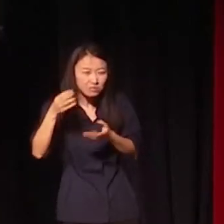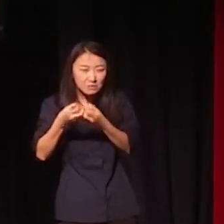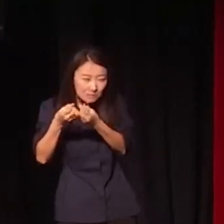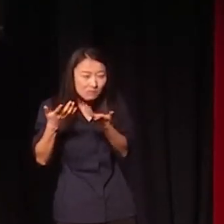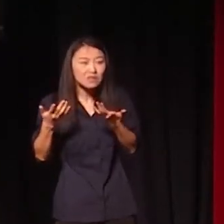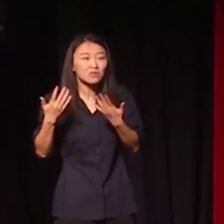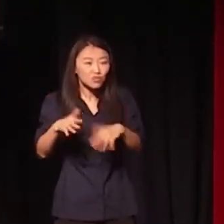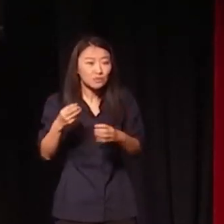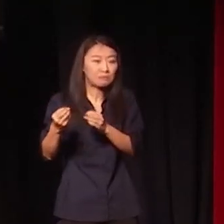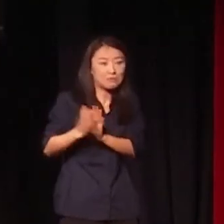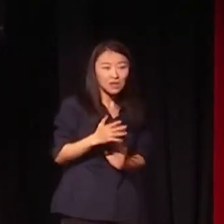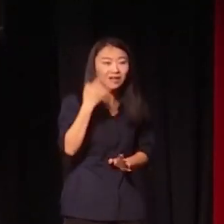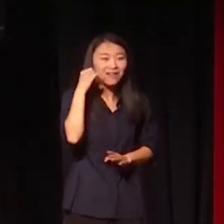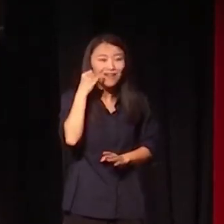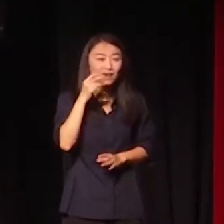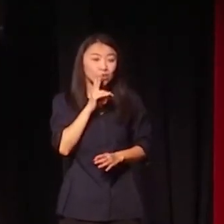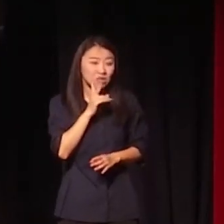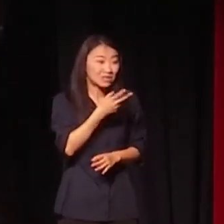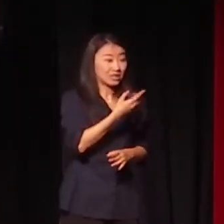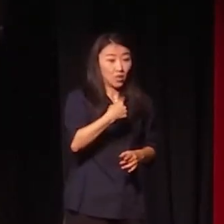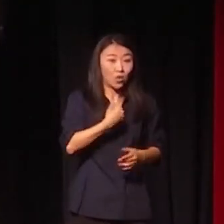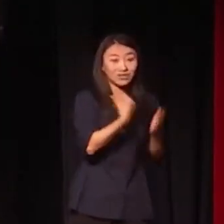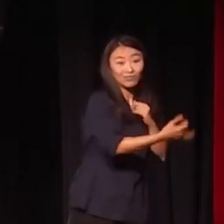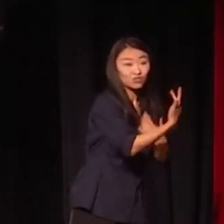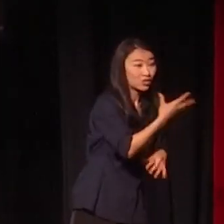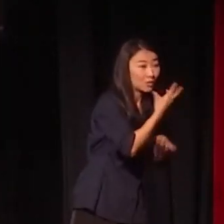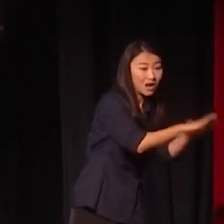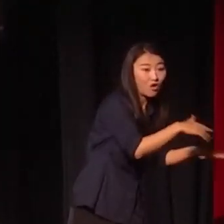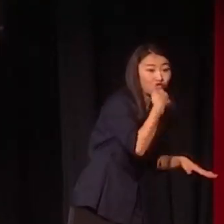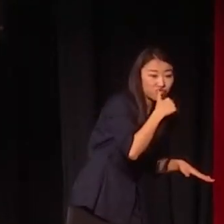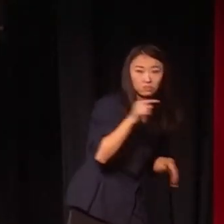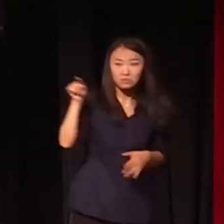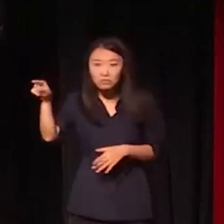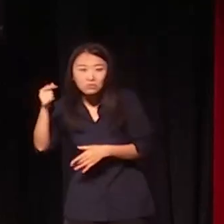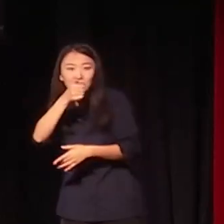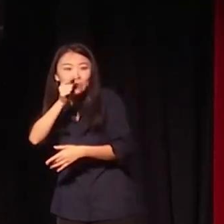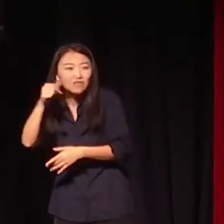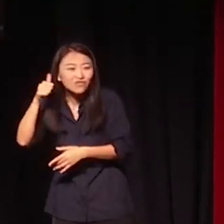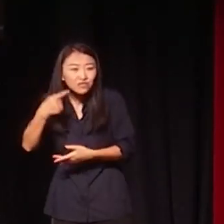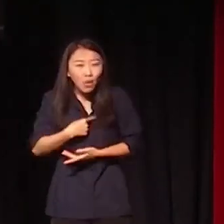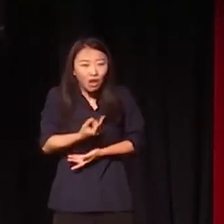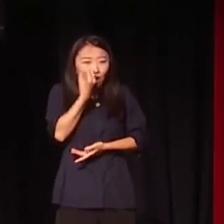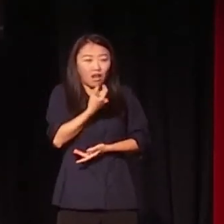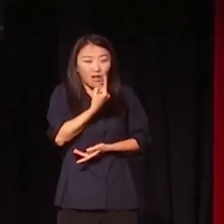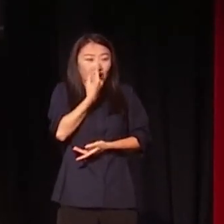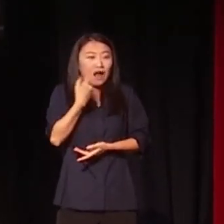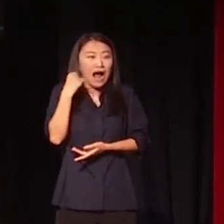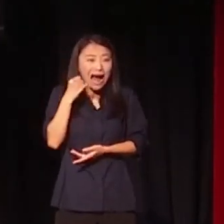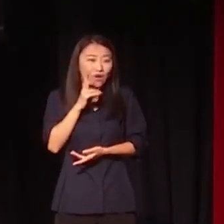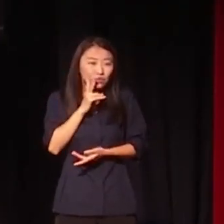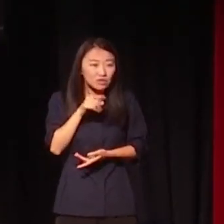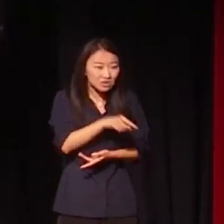might broker for their parents between their own family members, their aunts, their uncles, their siblings, and grandparents, and so